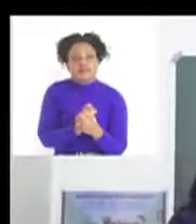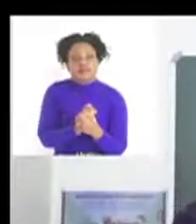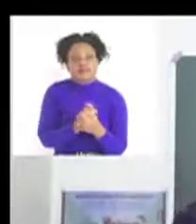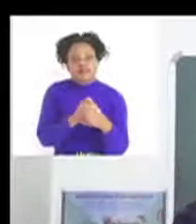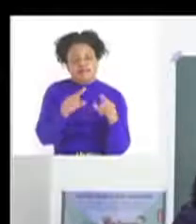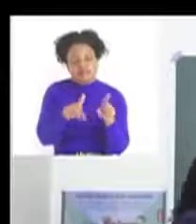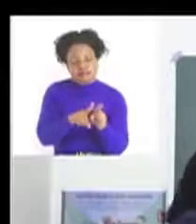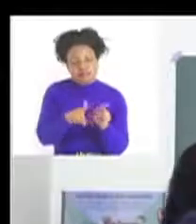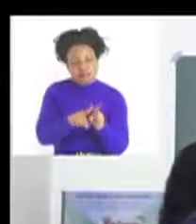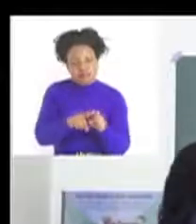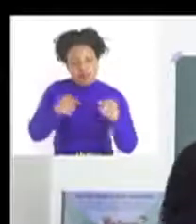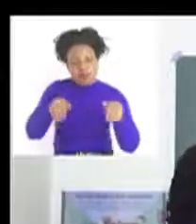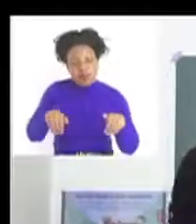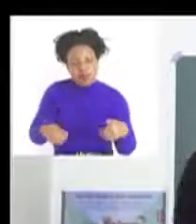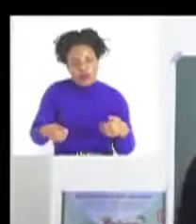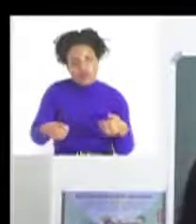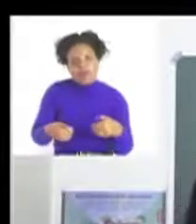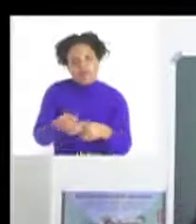same thing with boy.